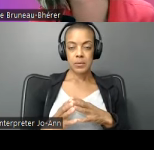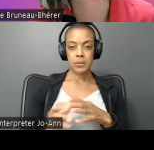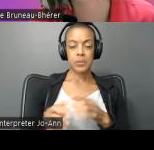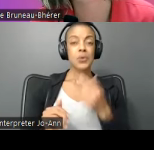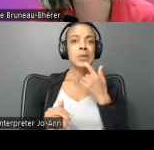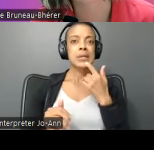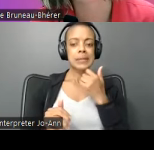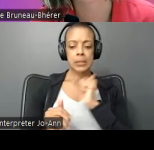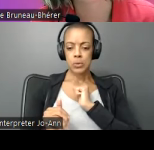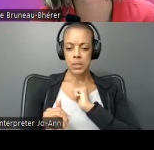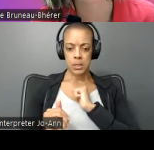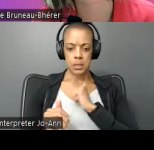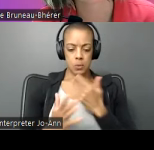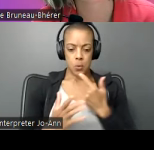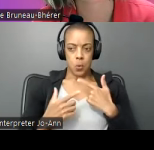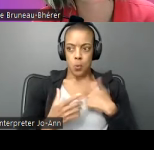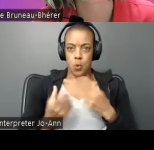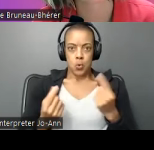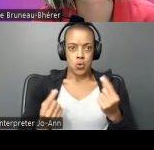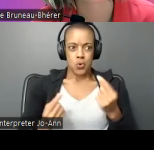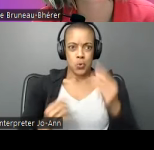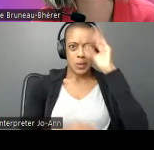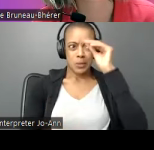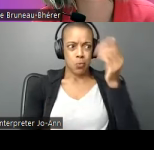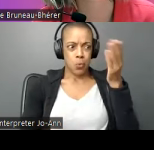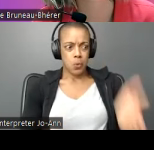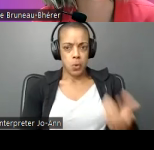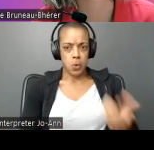do we do with a boy like this?